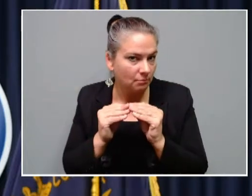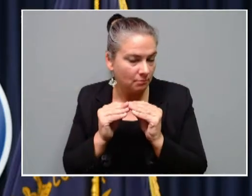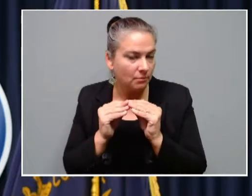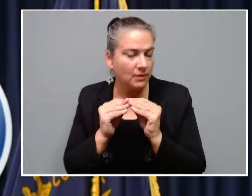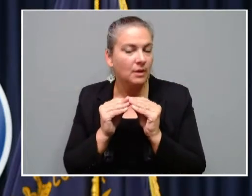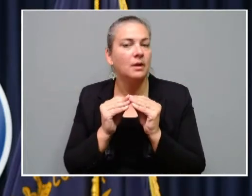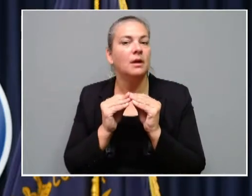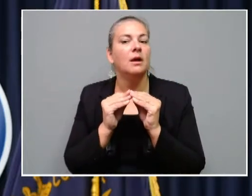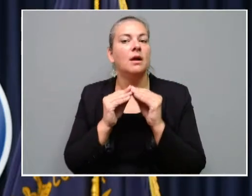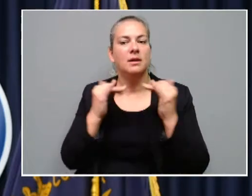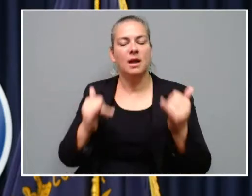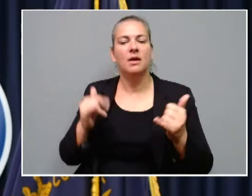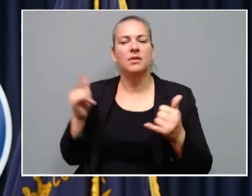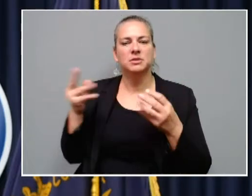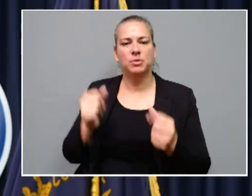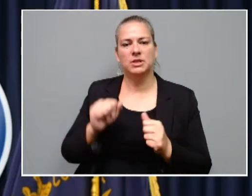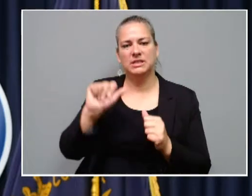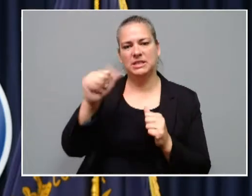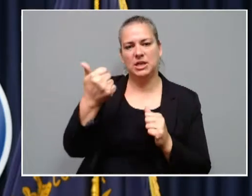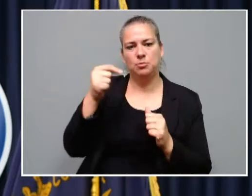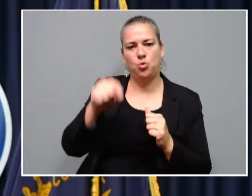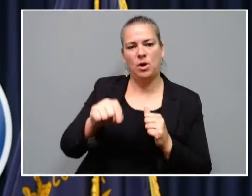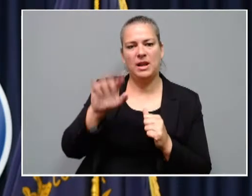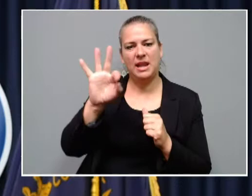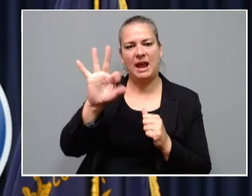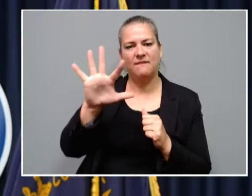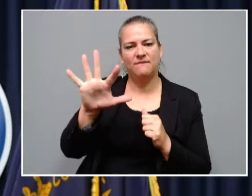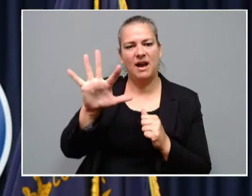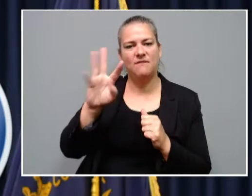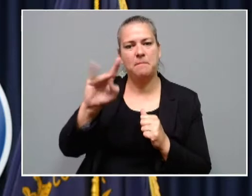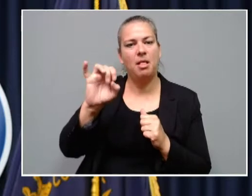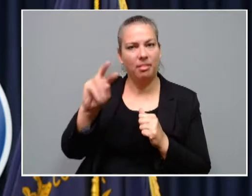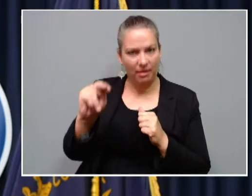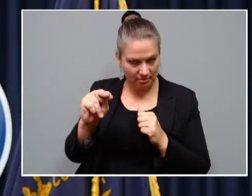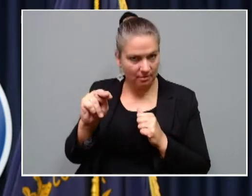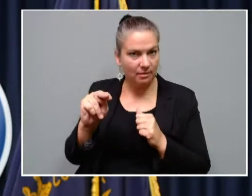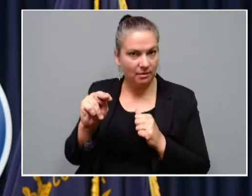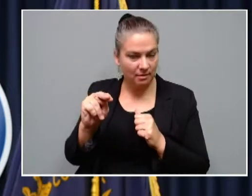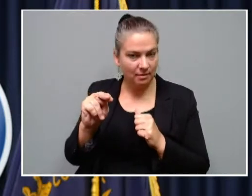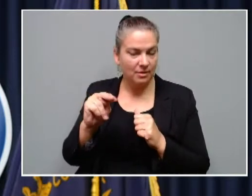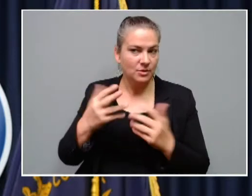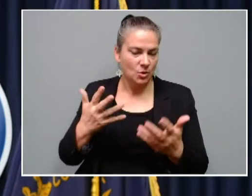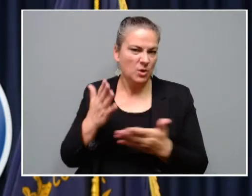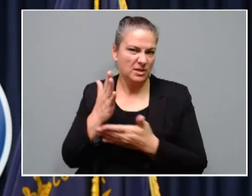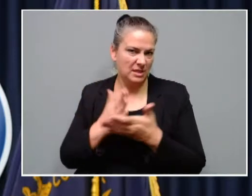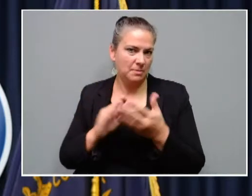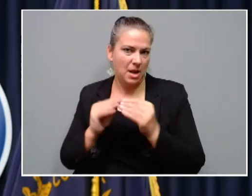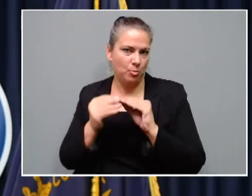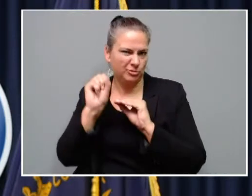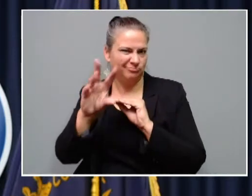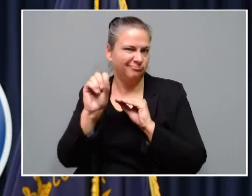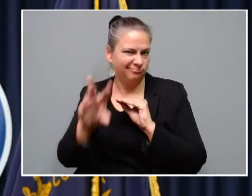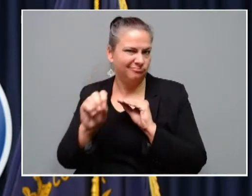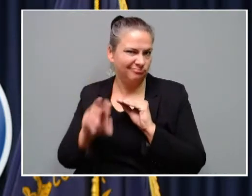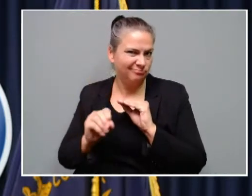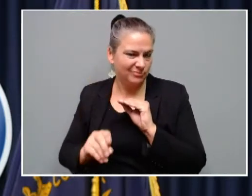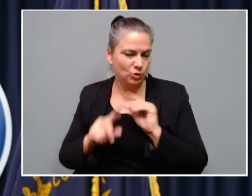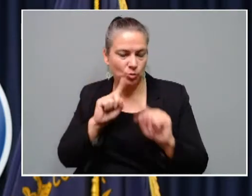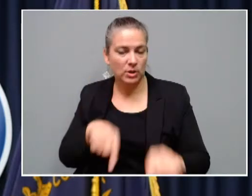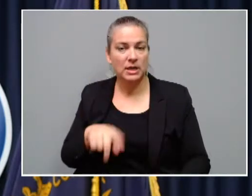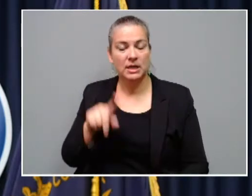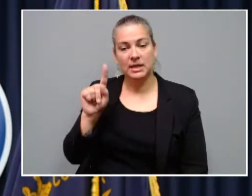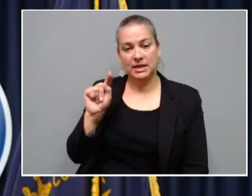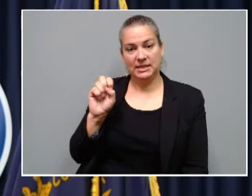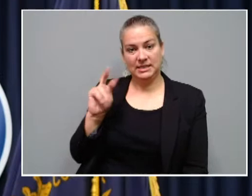on it about $10.95 million specifically. So just a couple of numbers there to report. Team Kentucky Healthy at